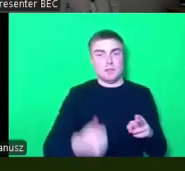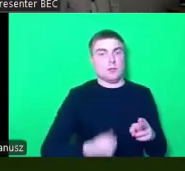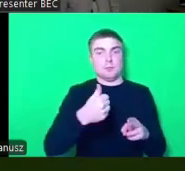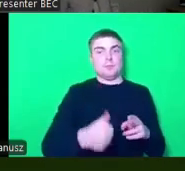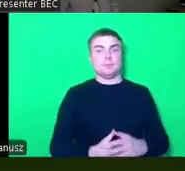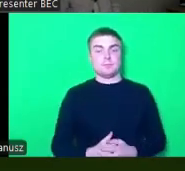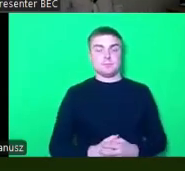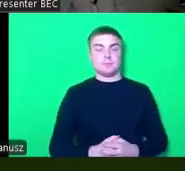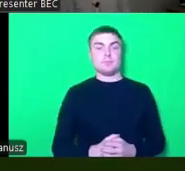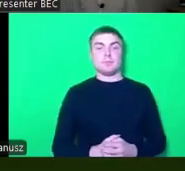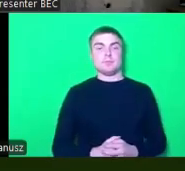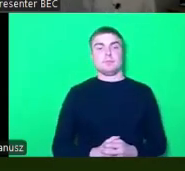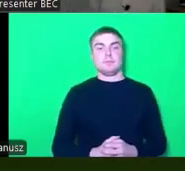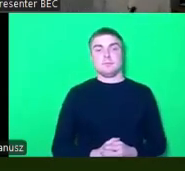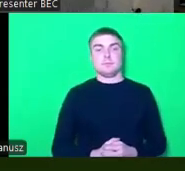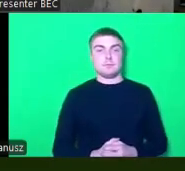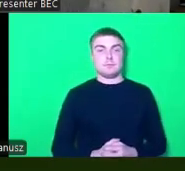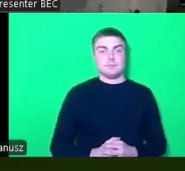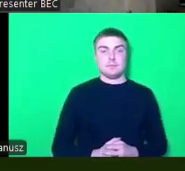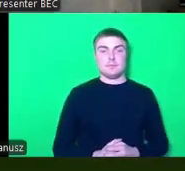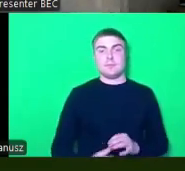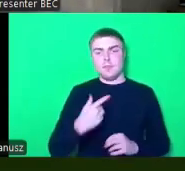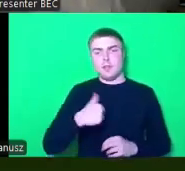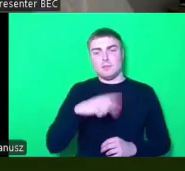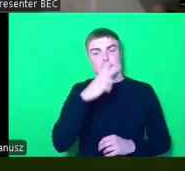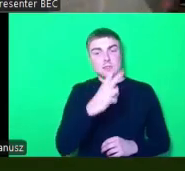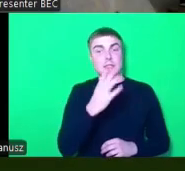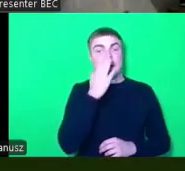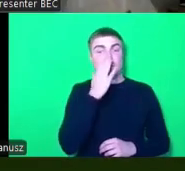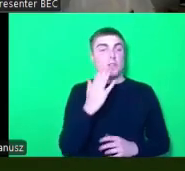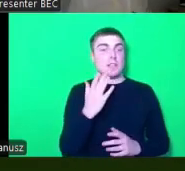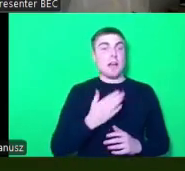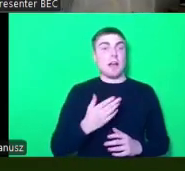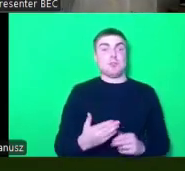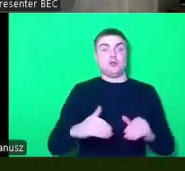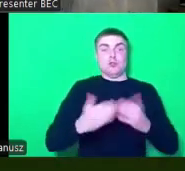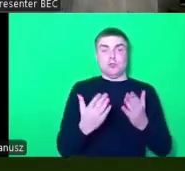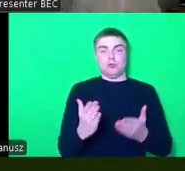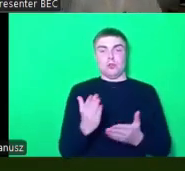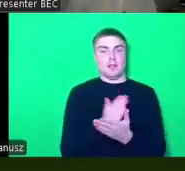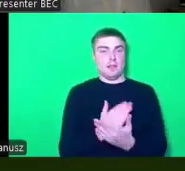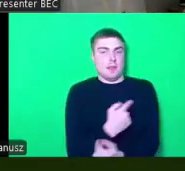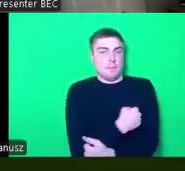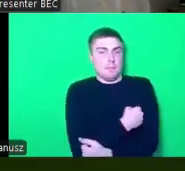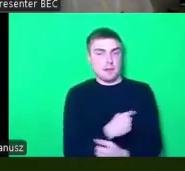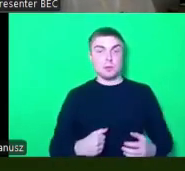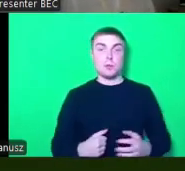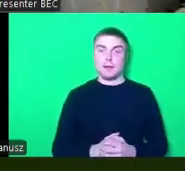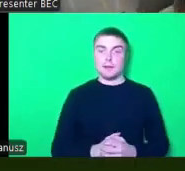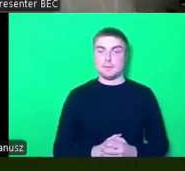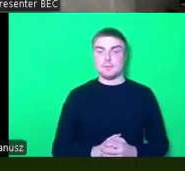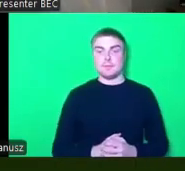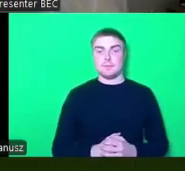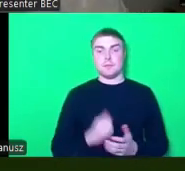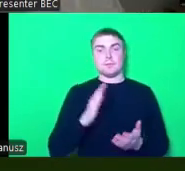the daily means, we can see that in all these plots, the young plantations